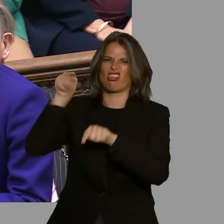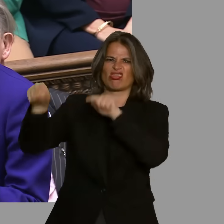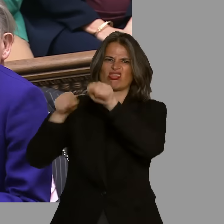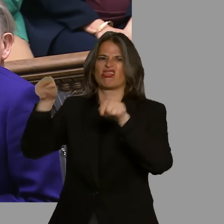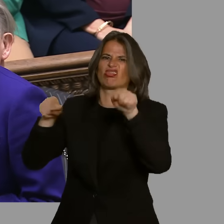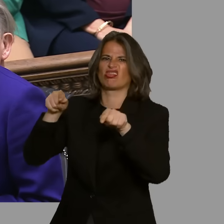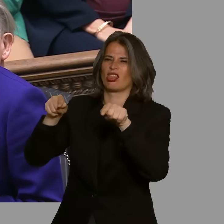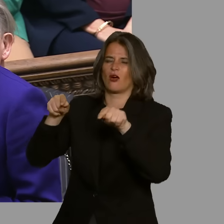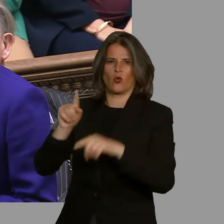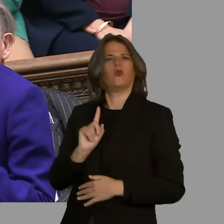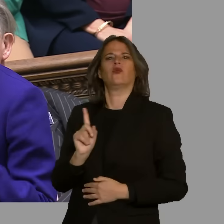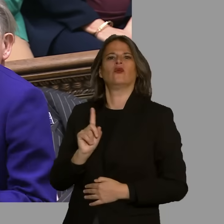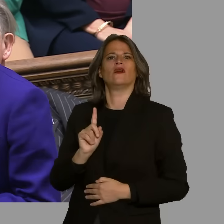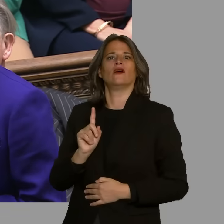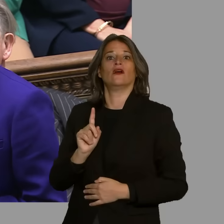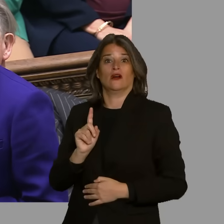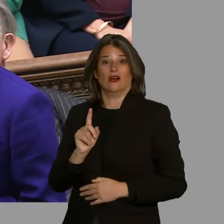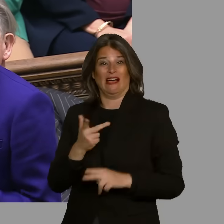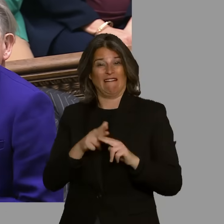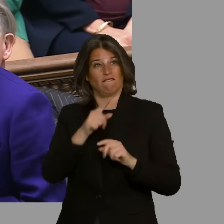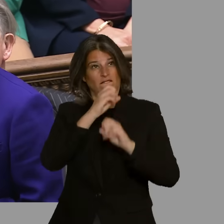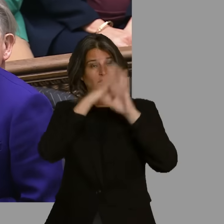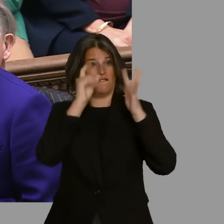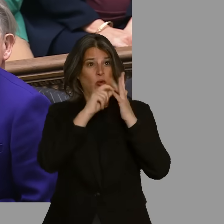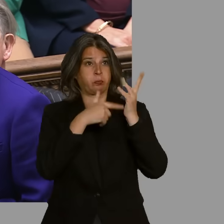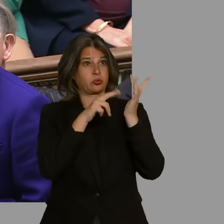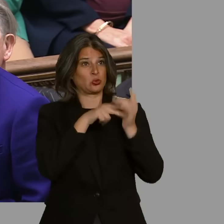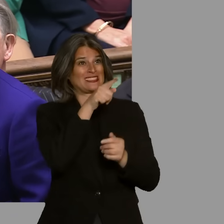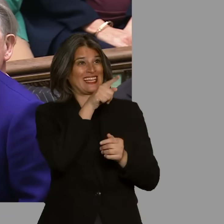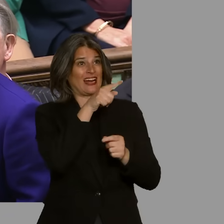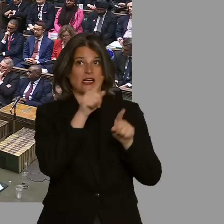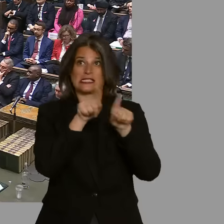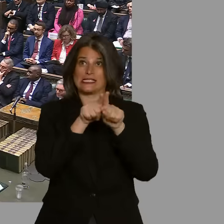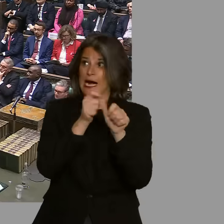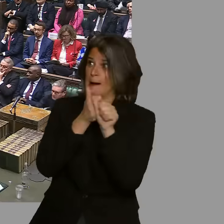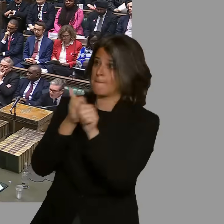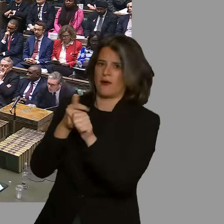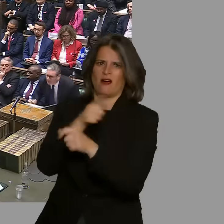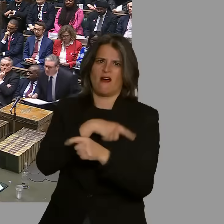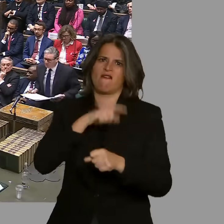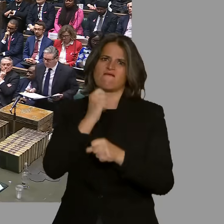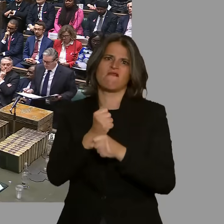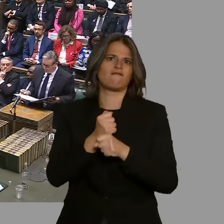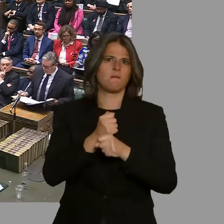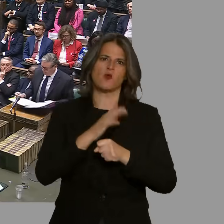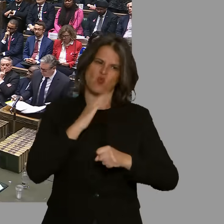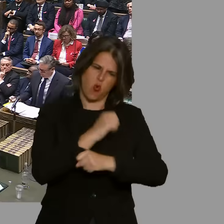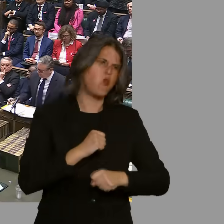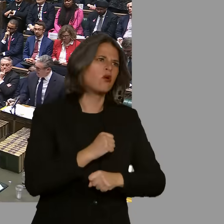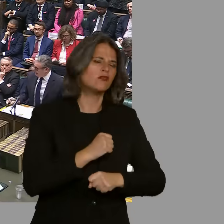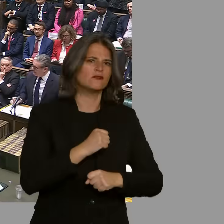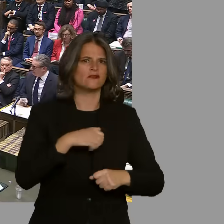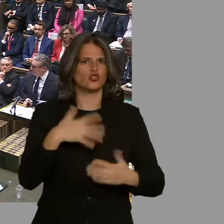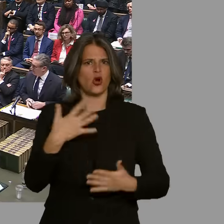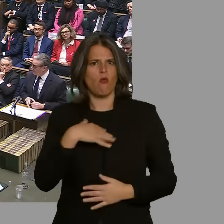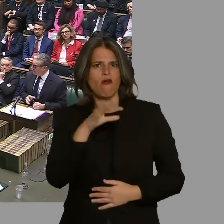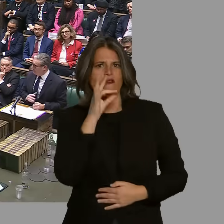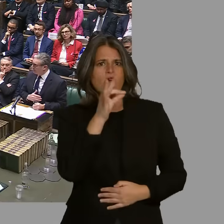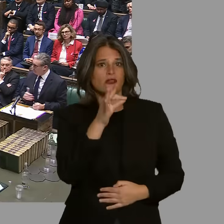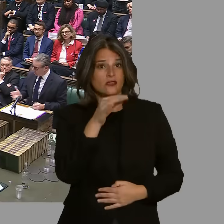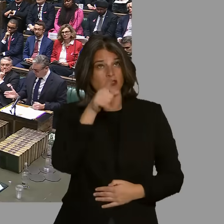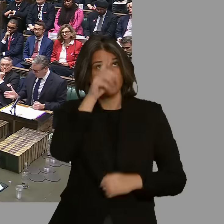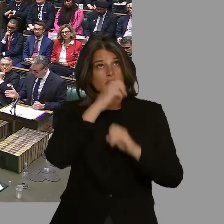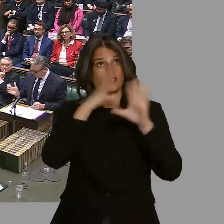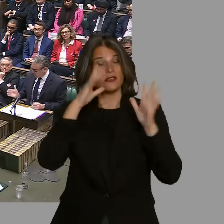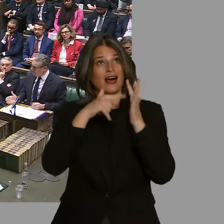democracy and recommend measures to this House that we can take to stop it? Well, I can tell her we do